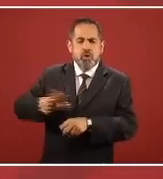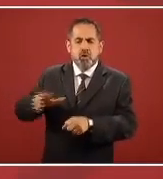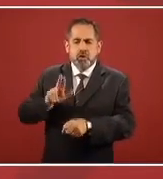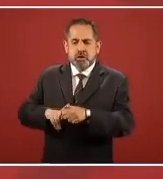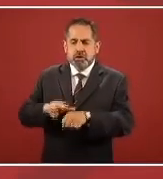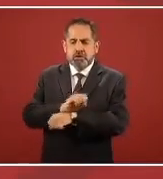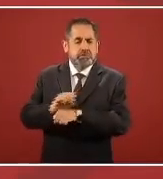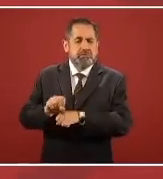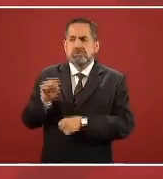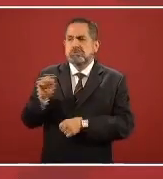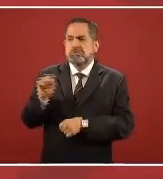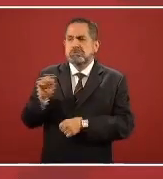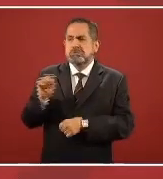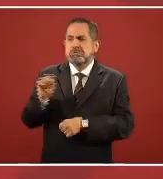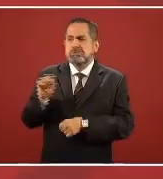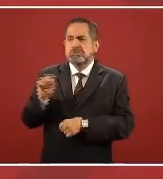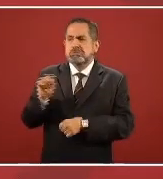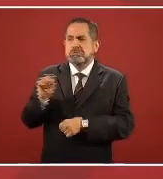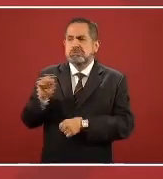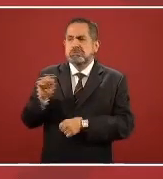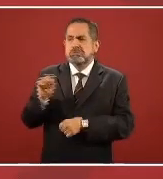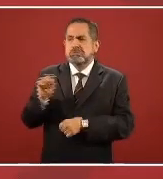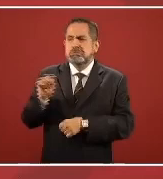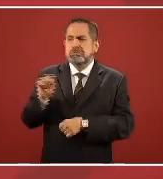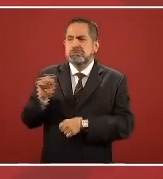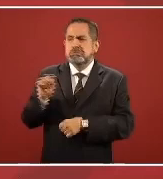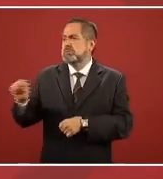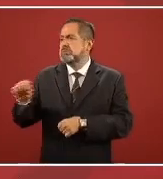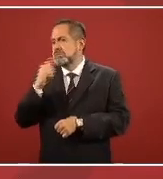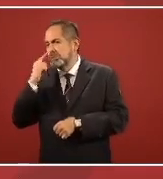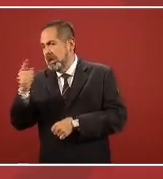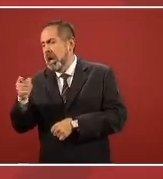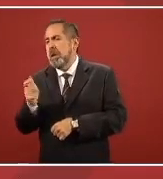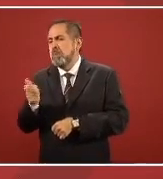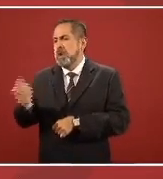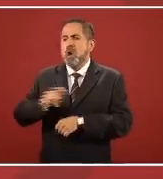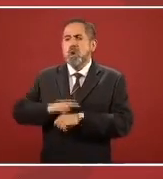línea comercial. In a commercial airline.